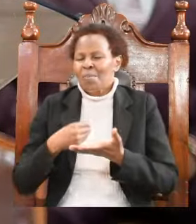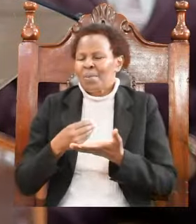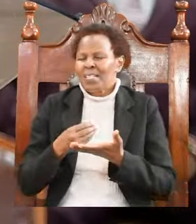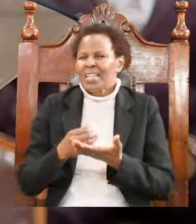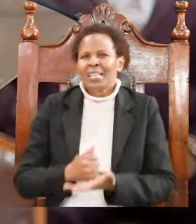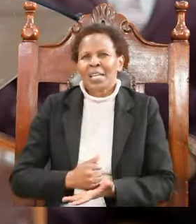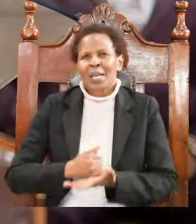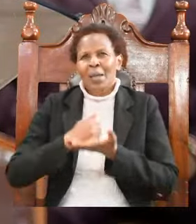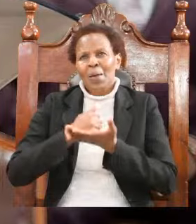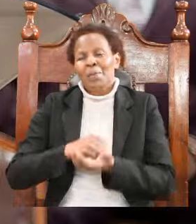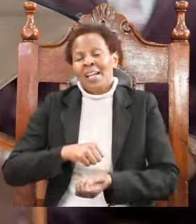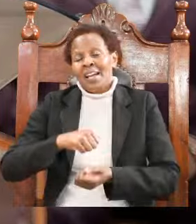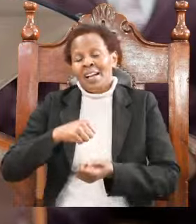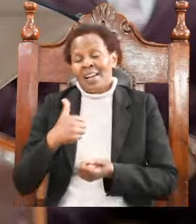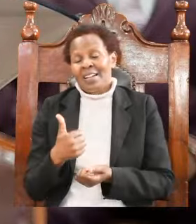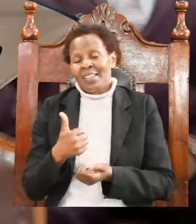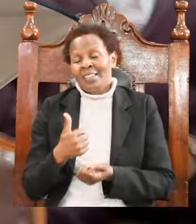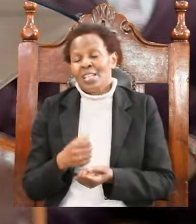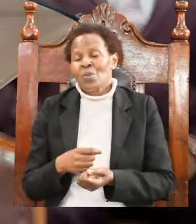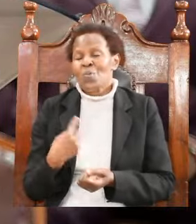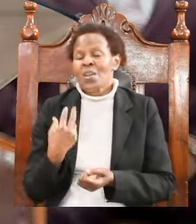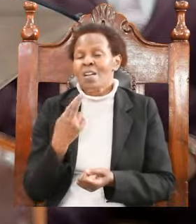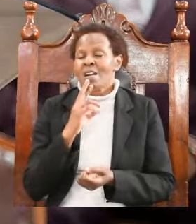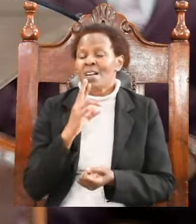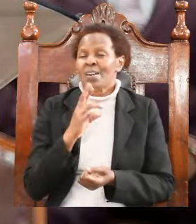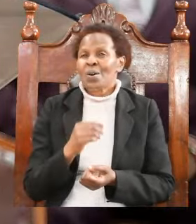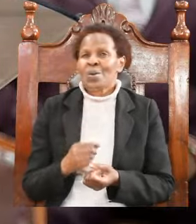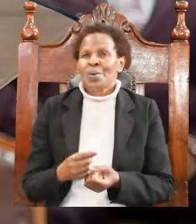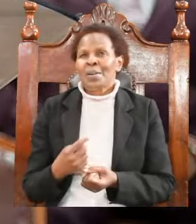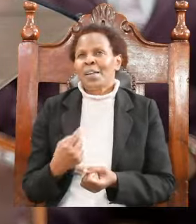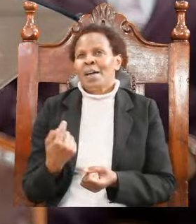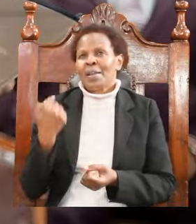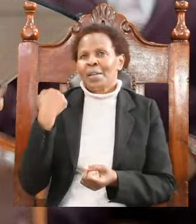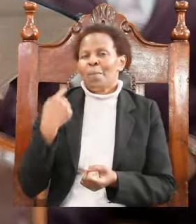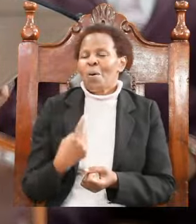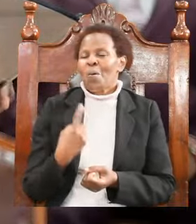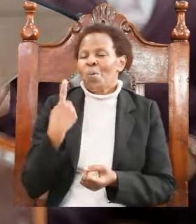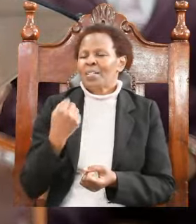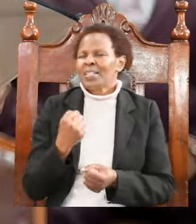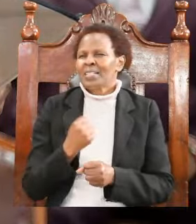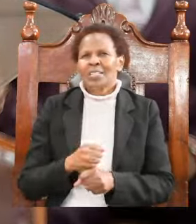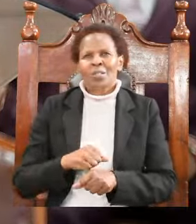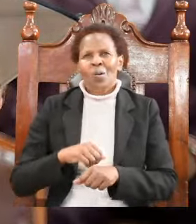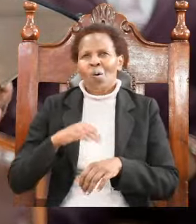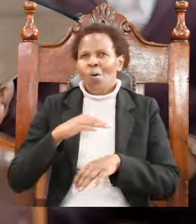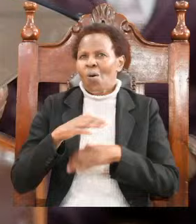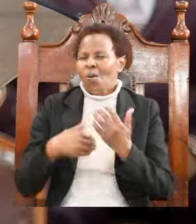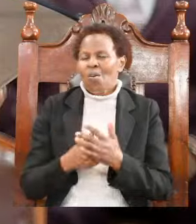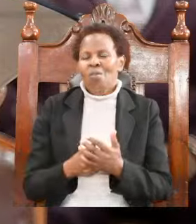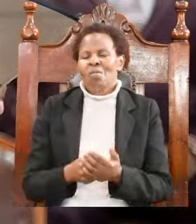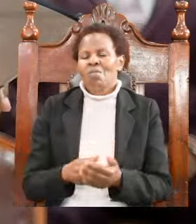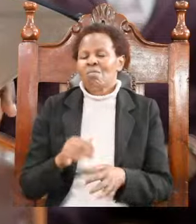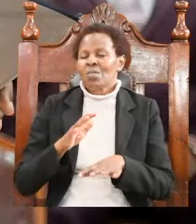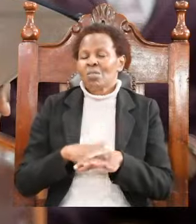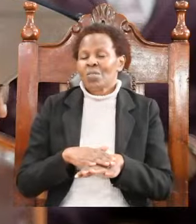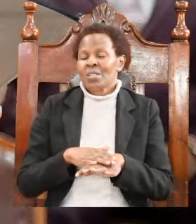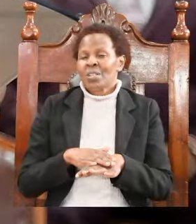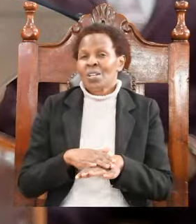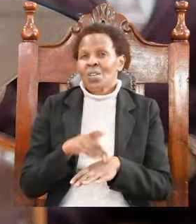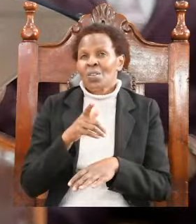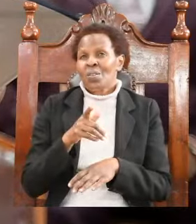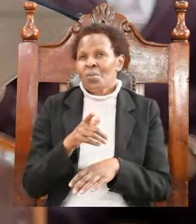have been number one and number two, and we have done all these things, that we will never